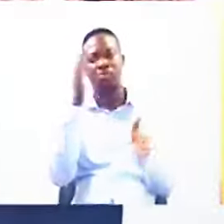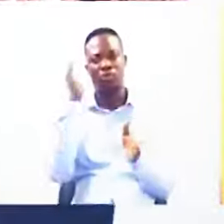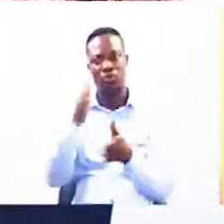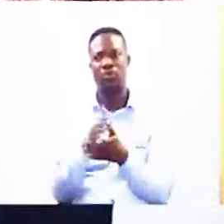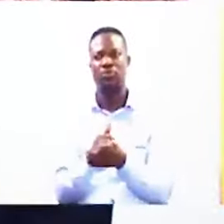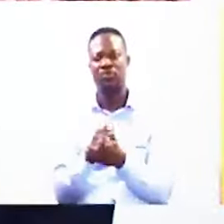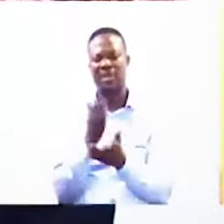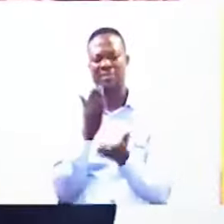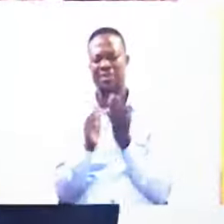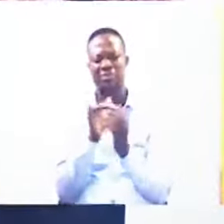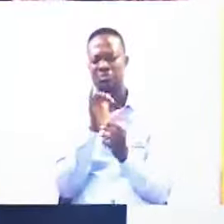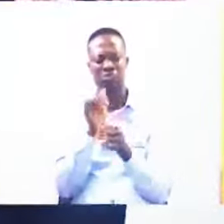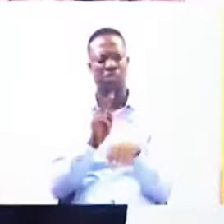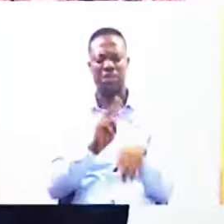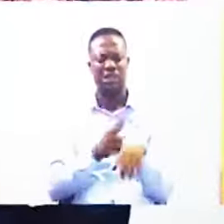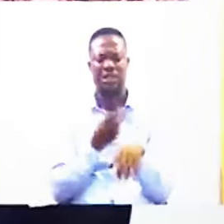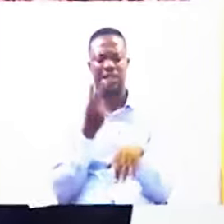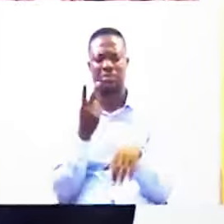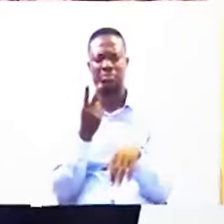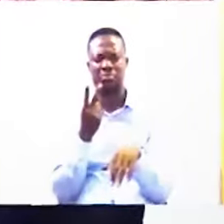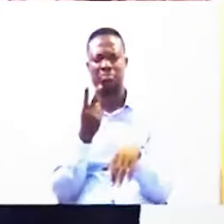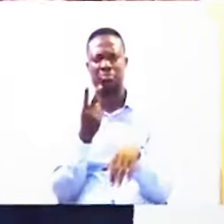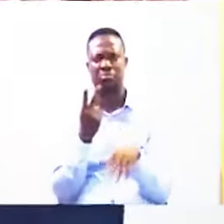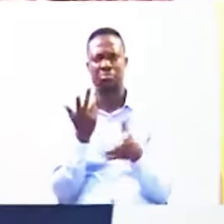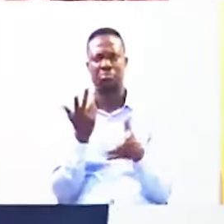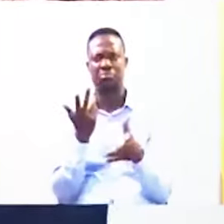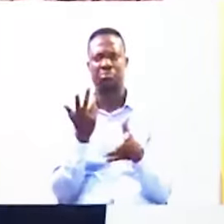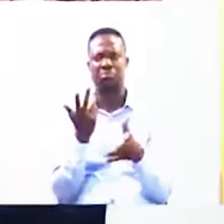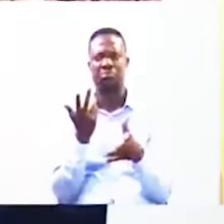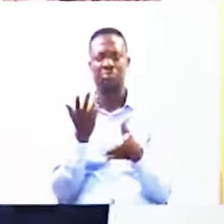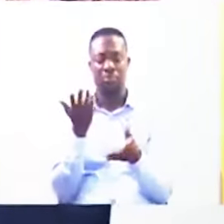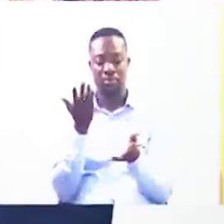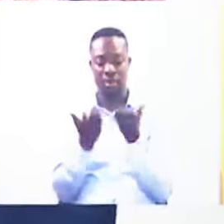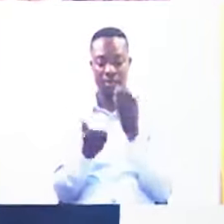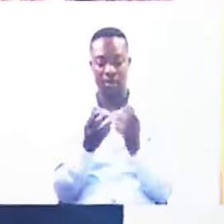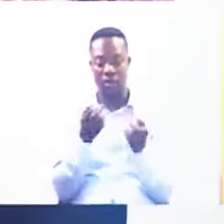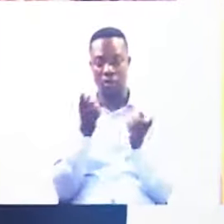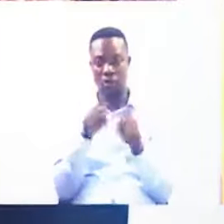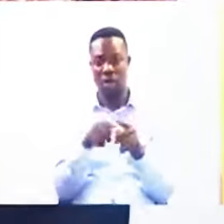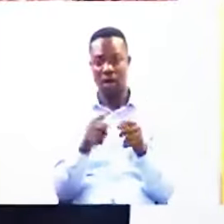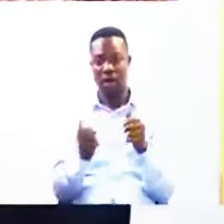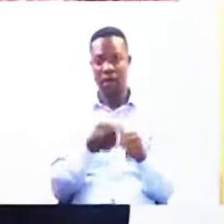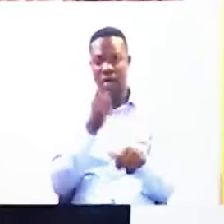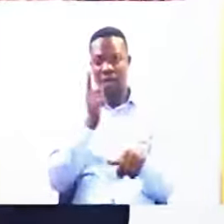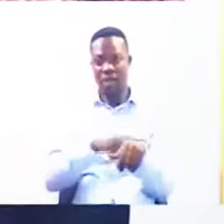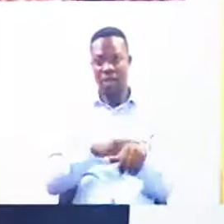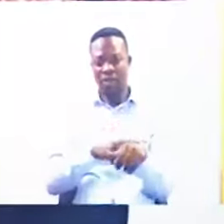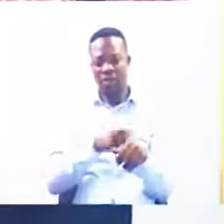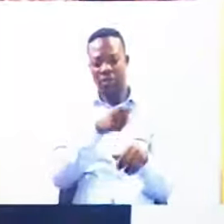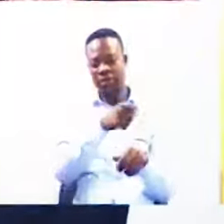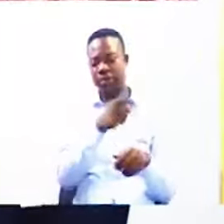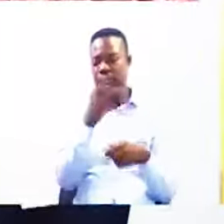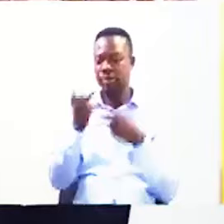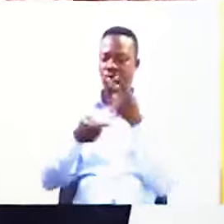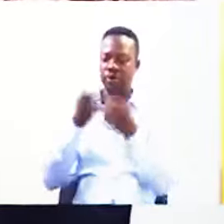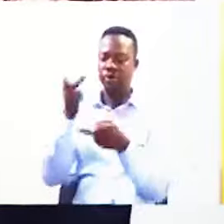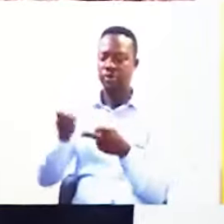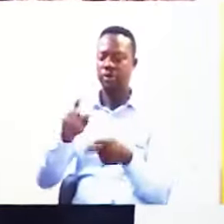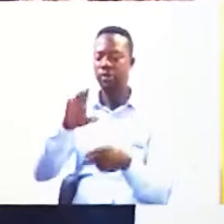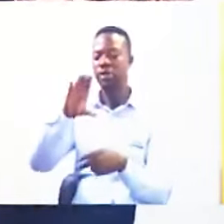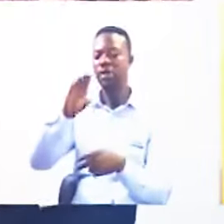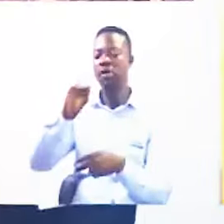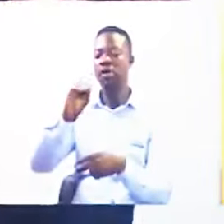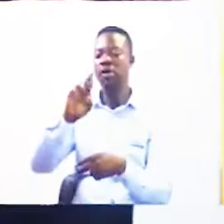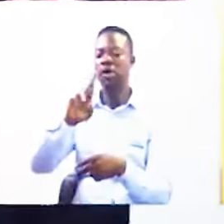the second time. We ebia na enye ne pre no so. He was criticized when he visited Cornelius in his house.